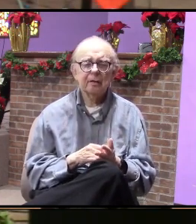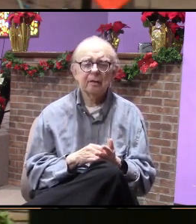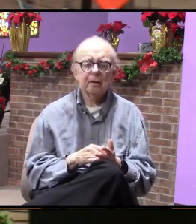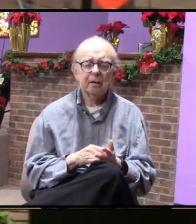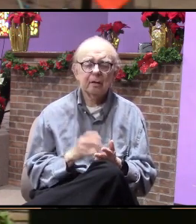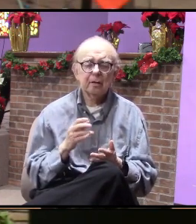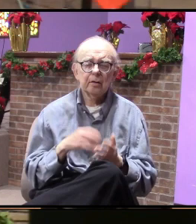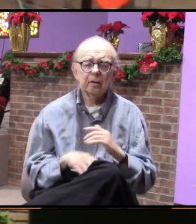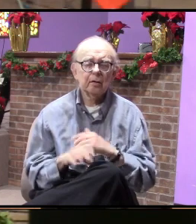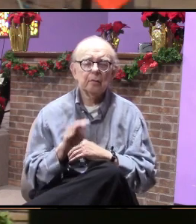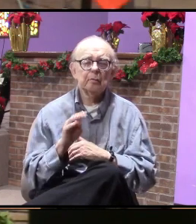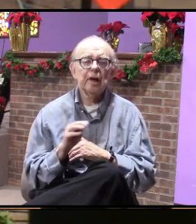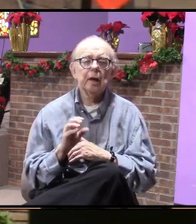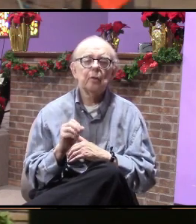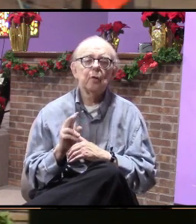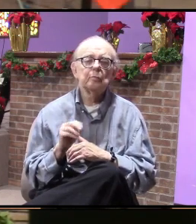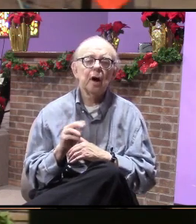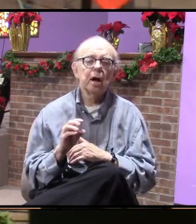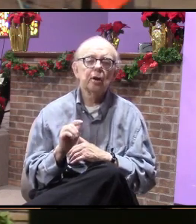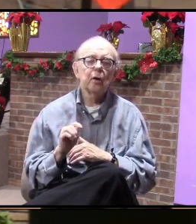go in this monotone,